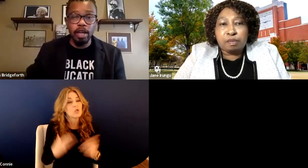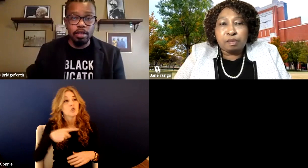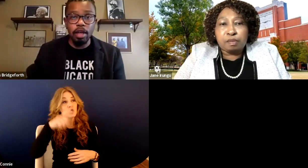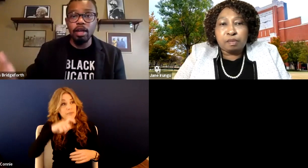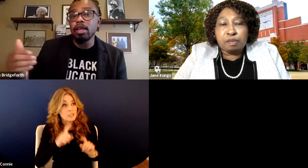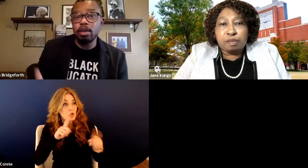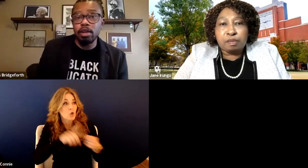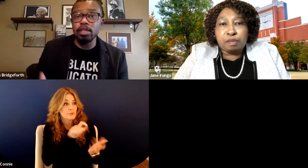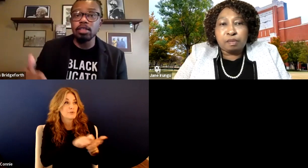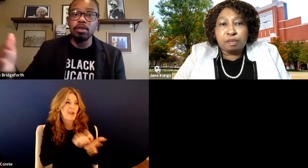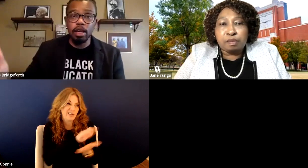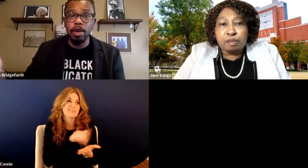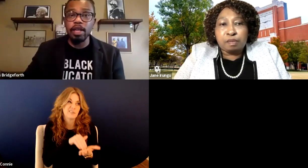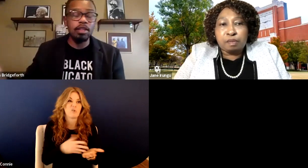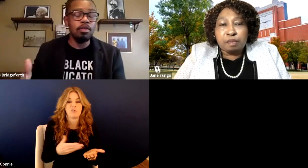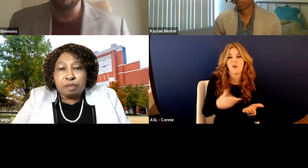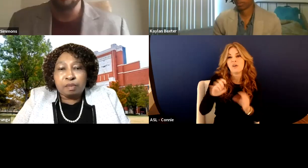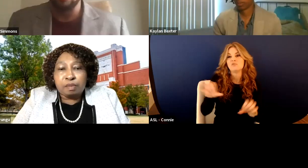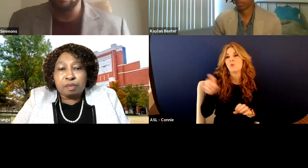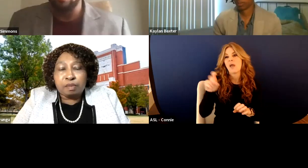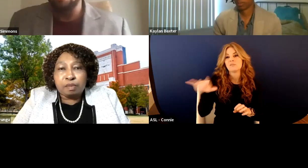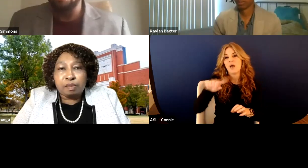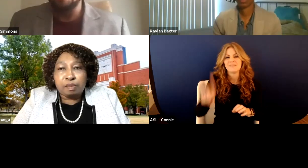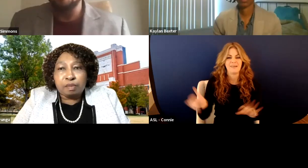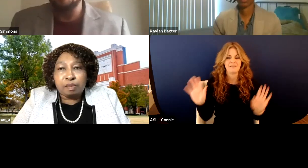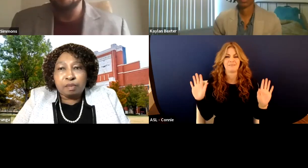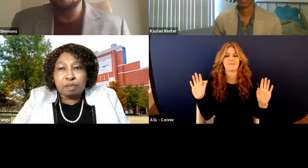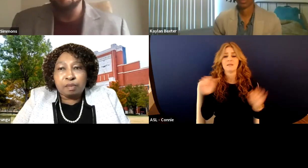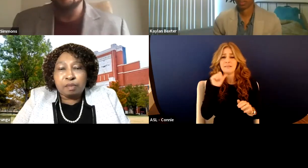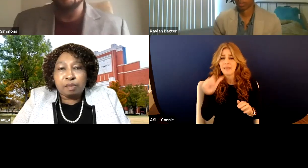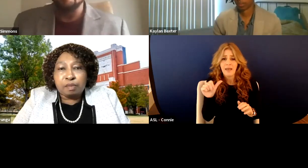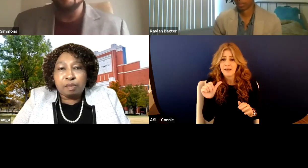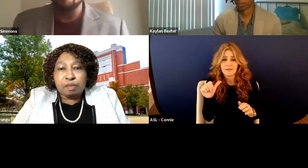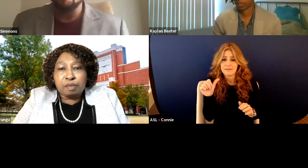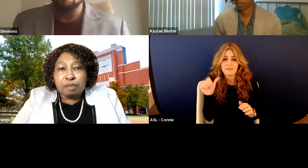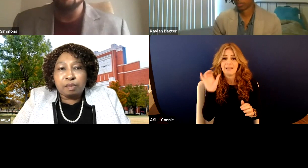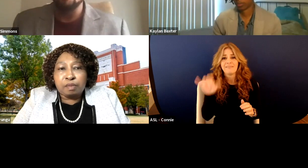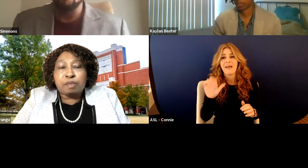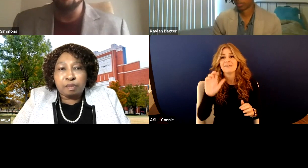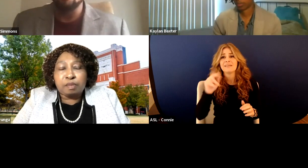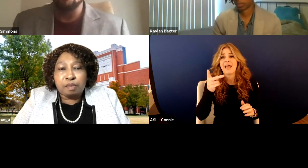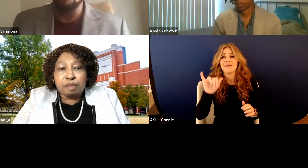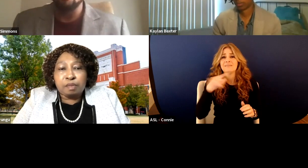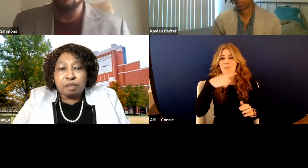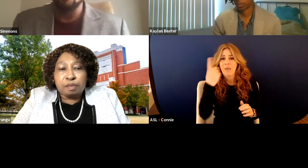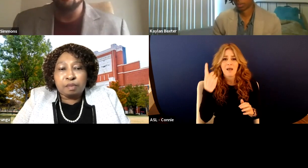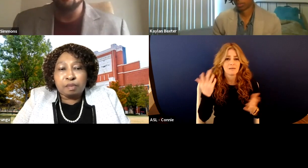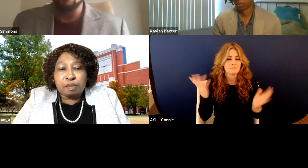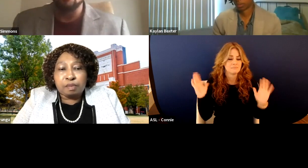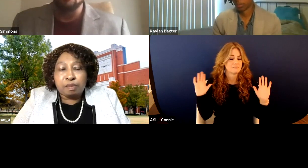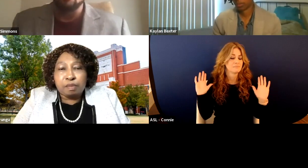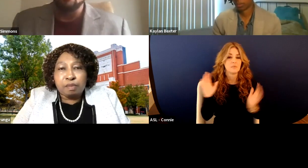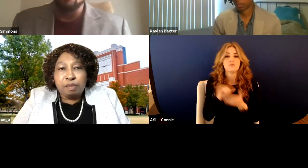to the Writing Center. You're going to need to do X, Y, and Z. Those things aren't necessary. Those are, again, anti-Black practices in themselves. And so it's important